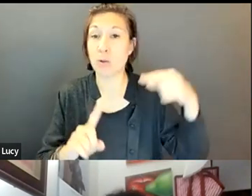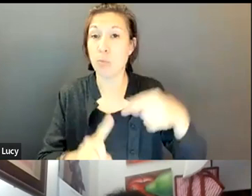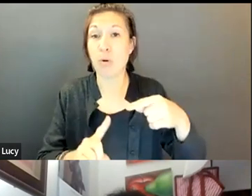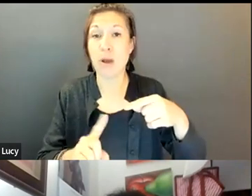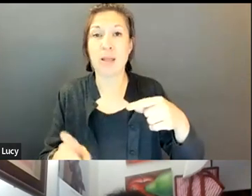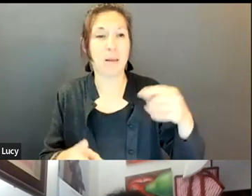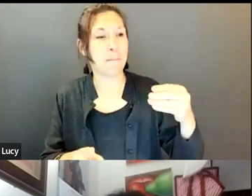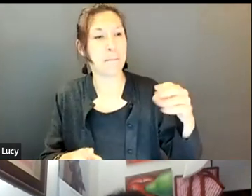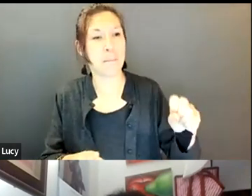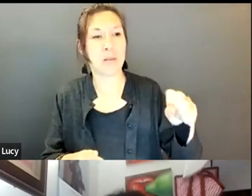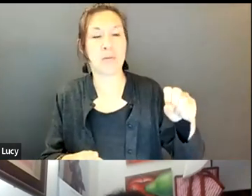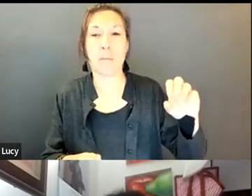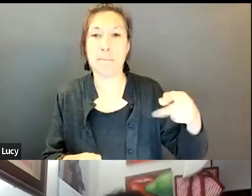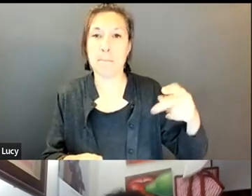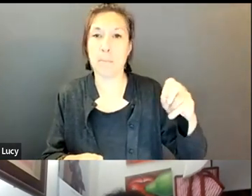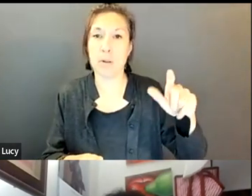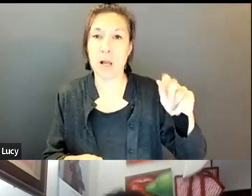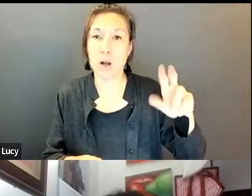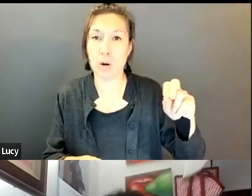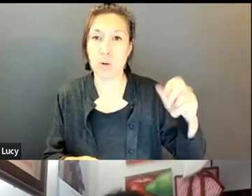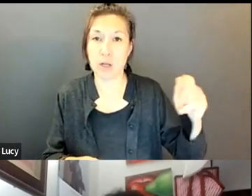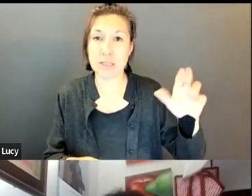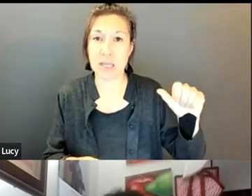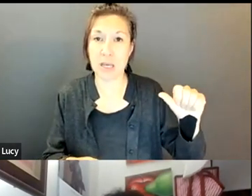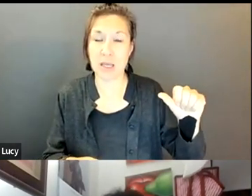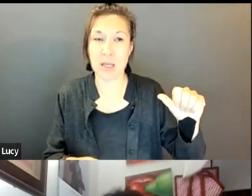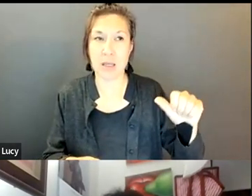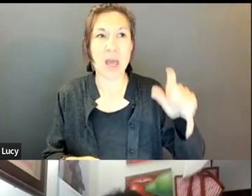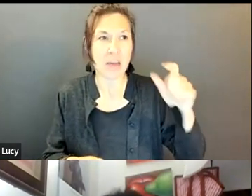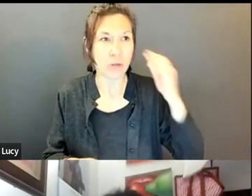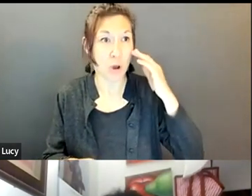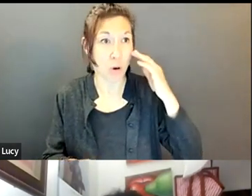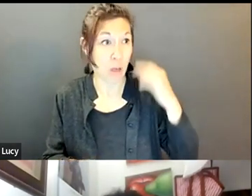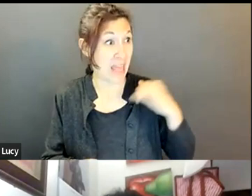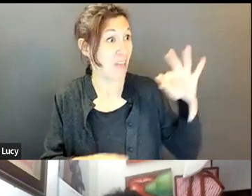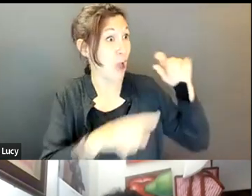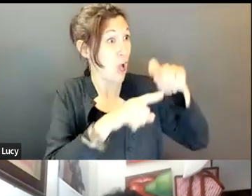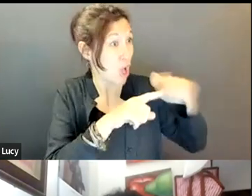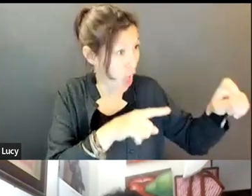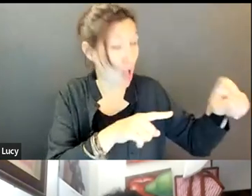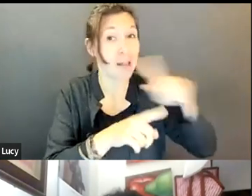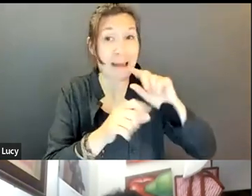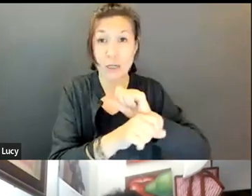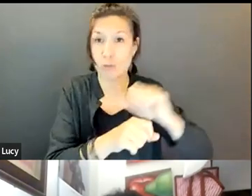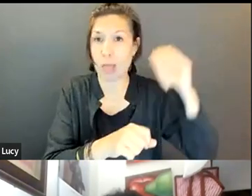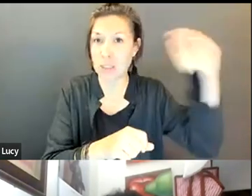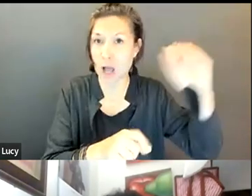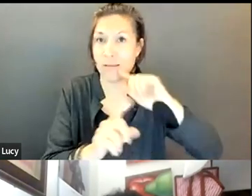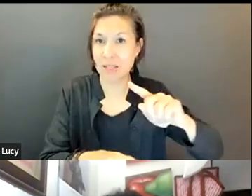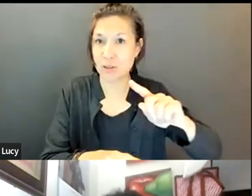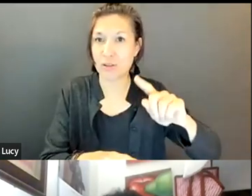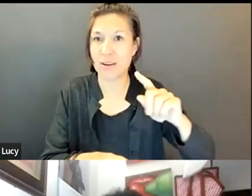have to know that we can pick up the phone and connect with an adult or with a parent when we see a student is starting to